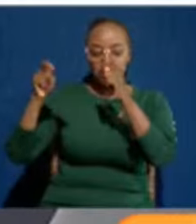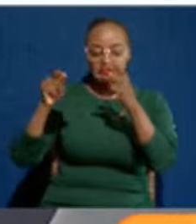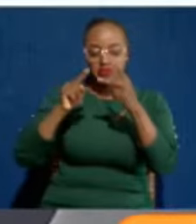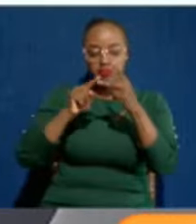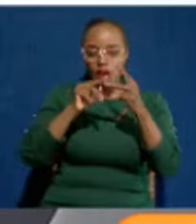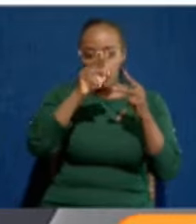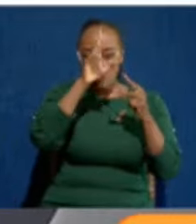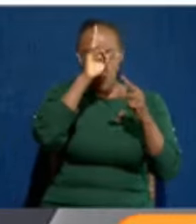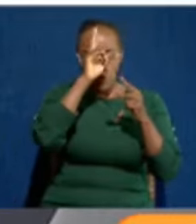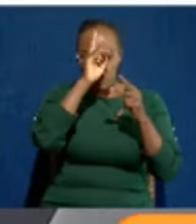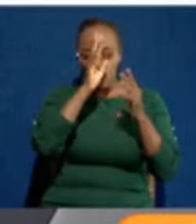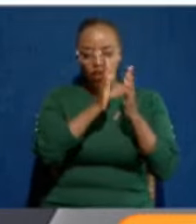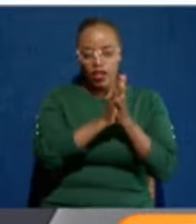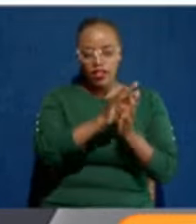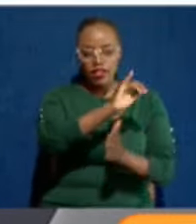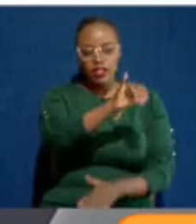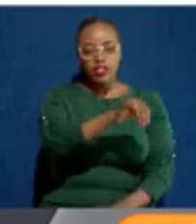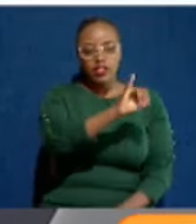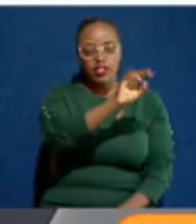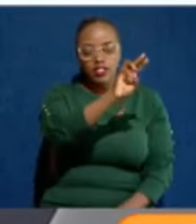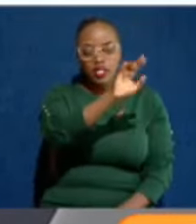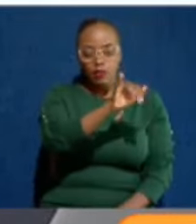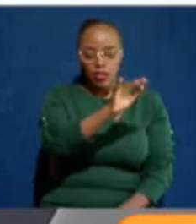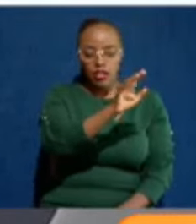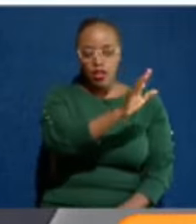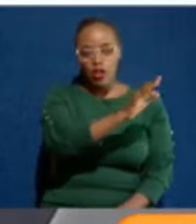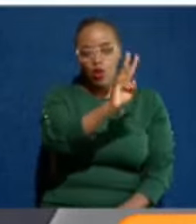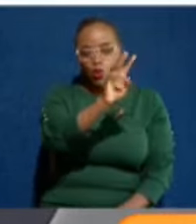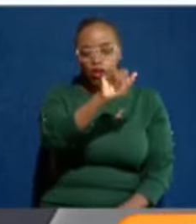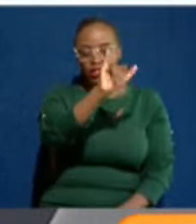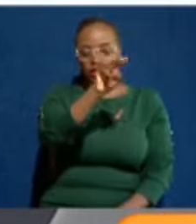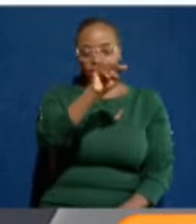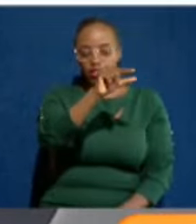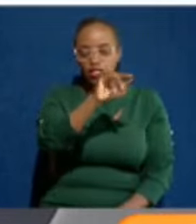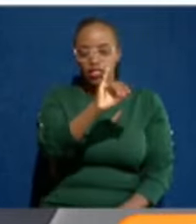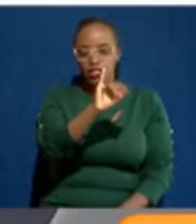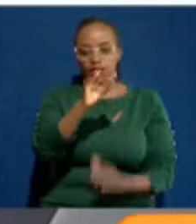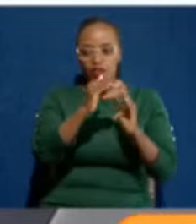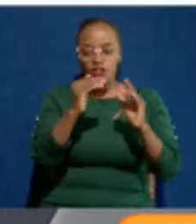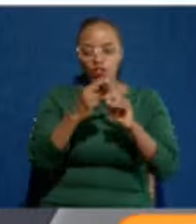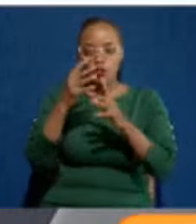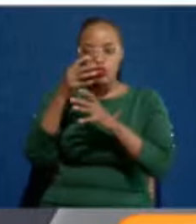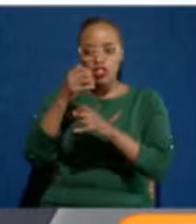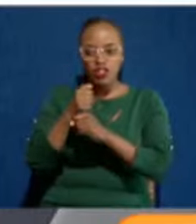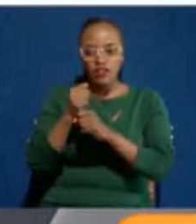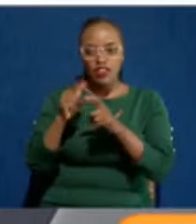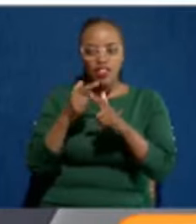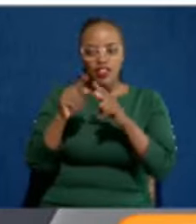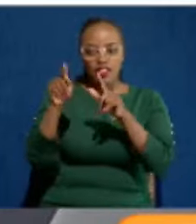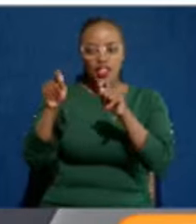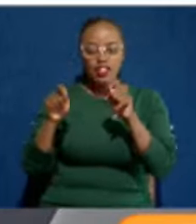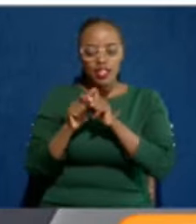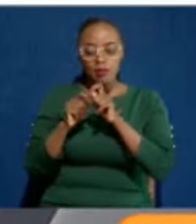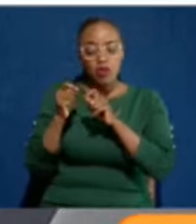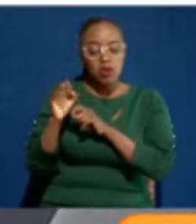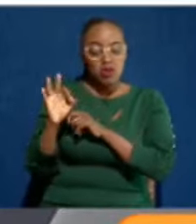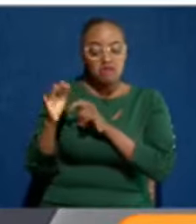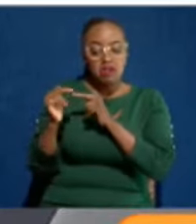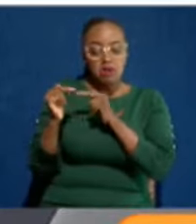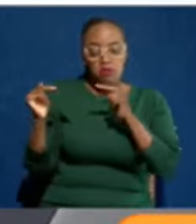police, and Jimmy Wanjigi's house. And from shareholders to team of rivals,